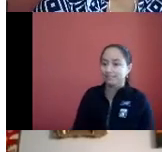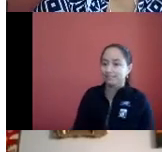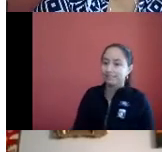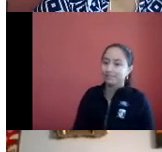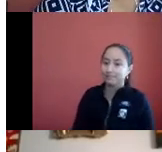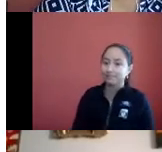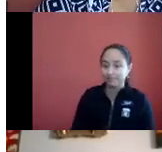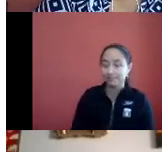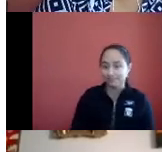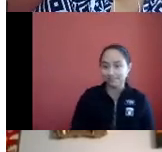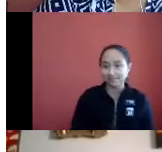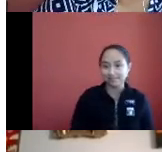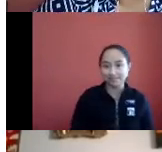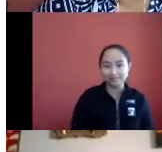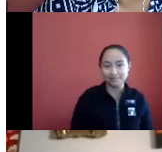Grace,